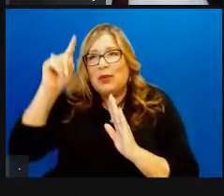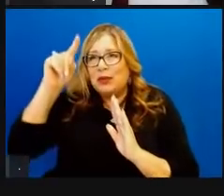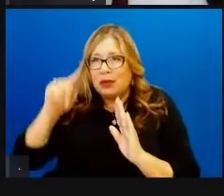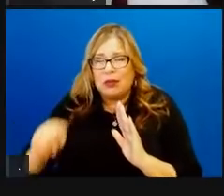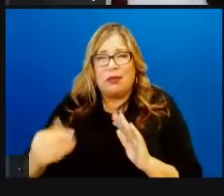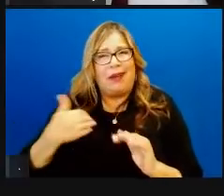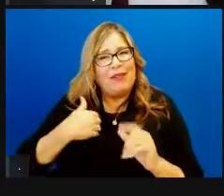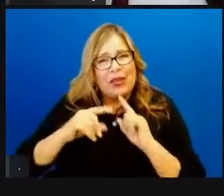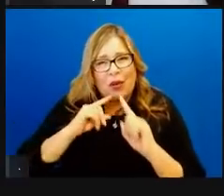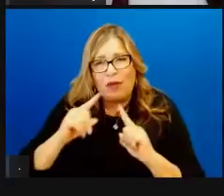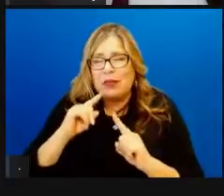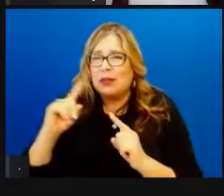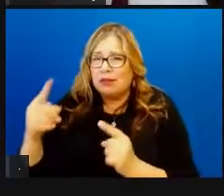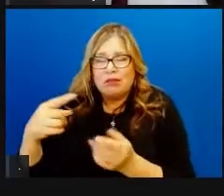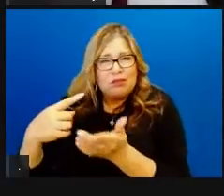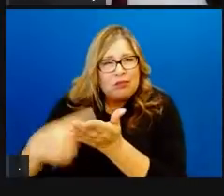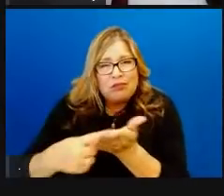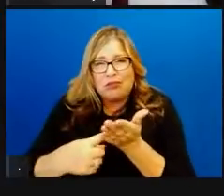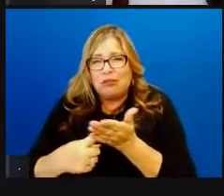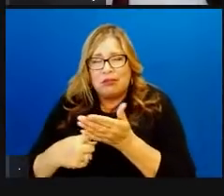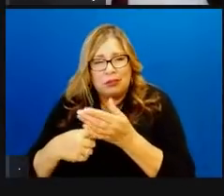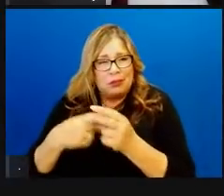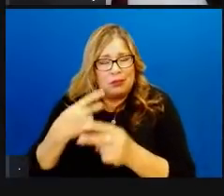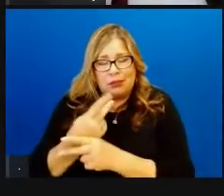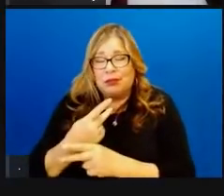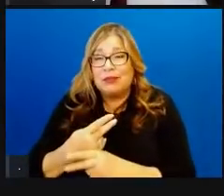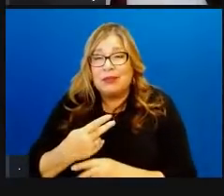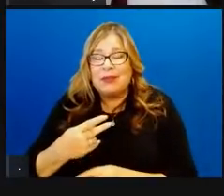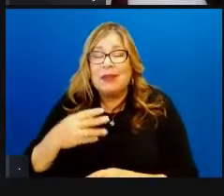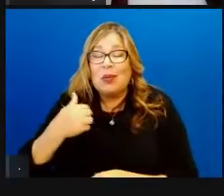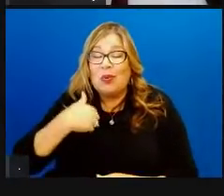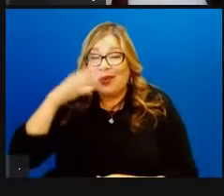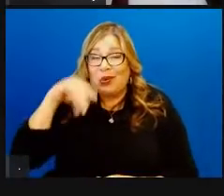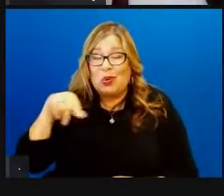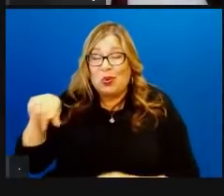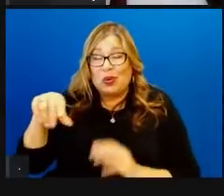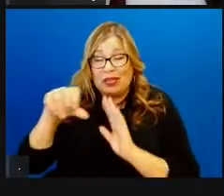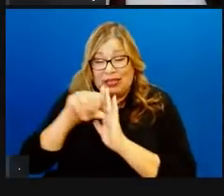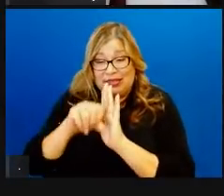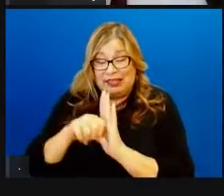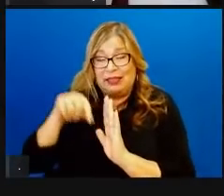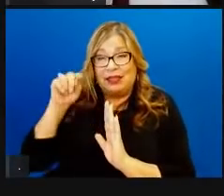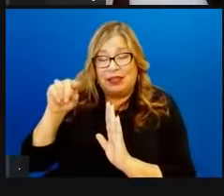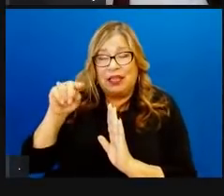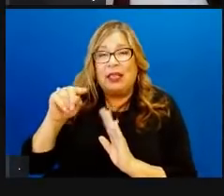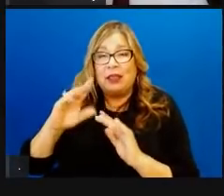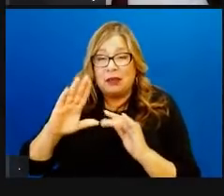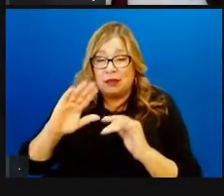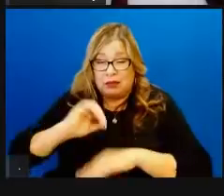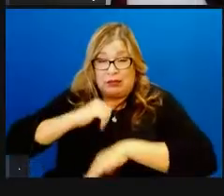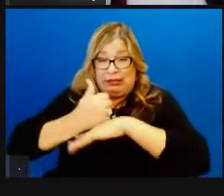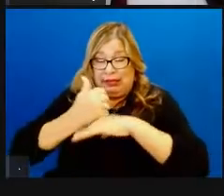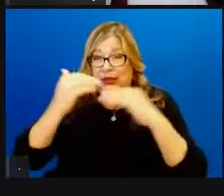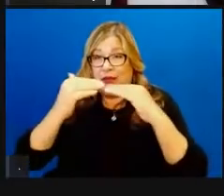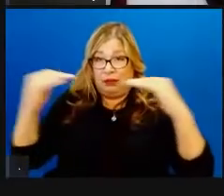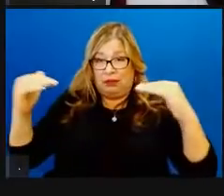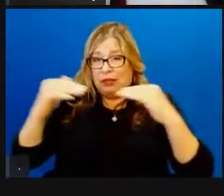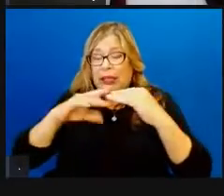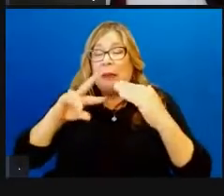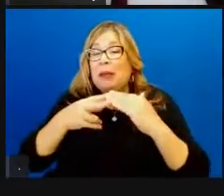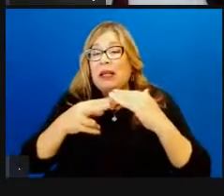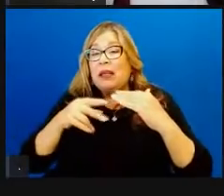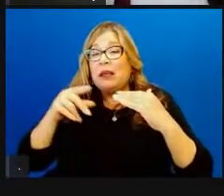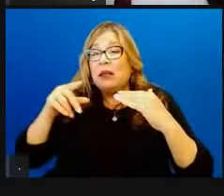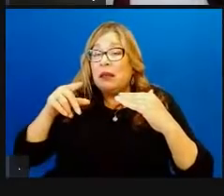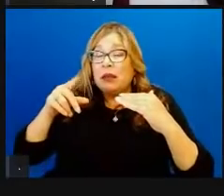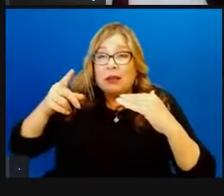sets an important bar that where people can't be less restrictive than the state, they can certainly